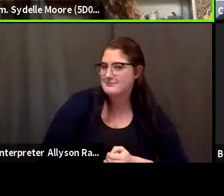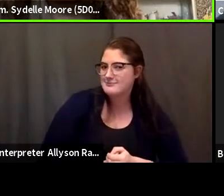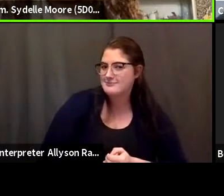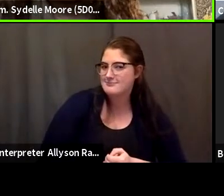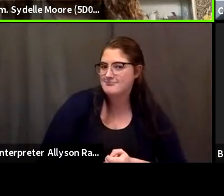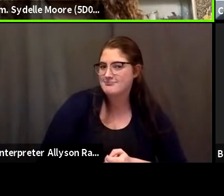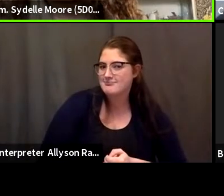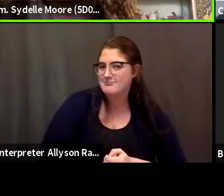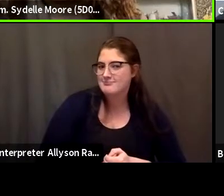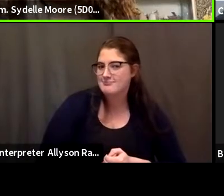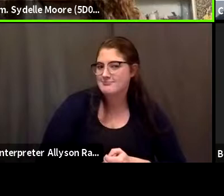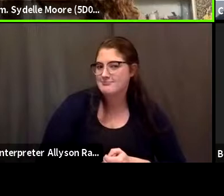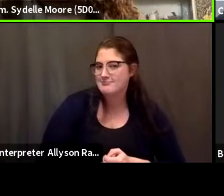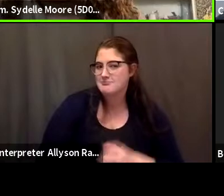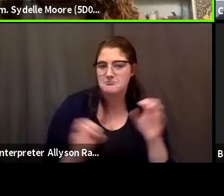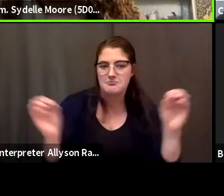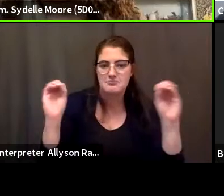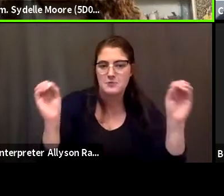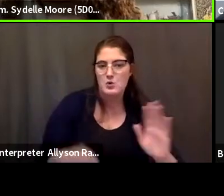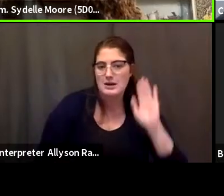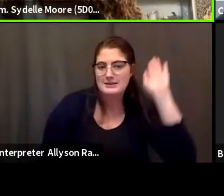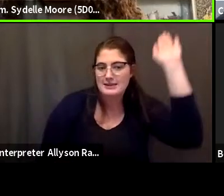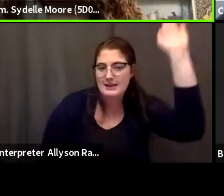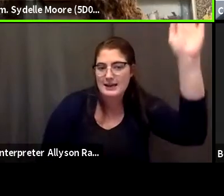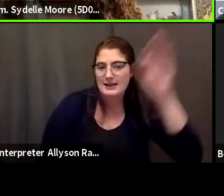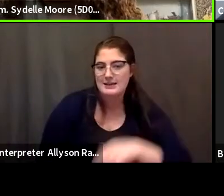And no raised hands.